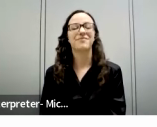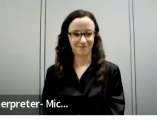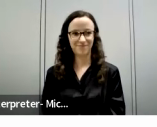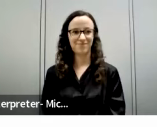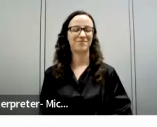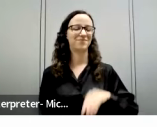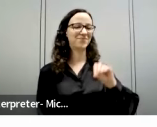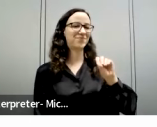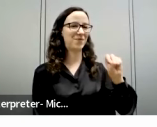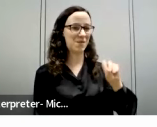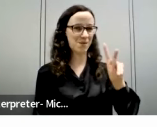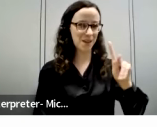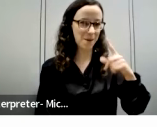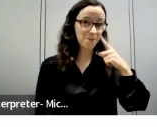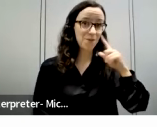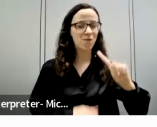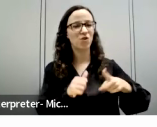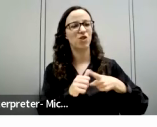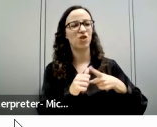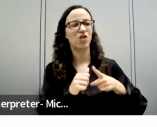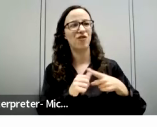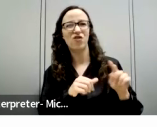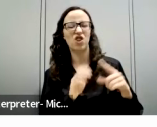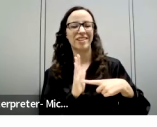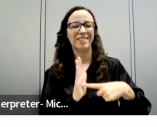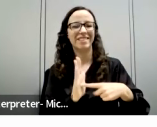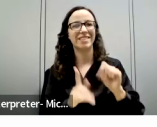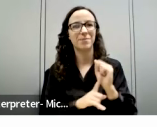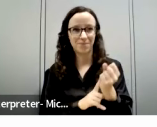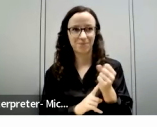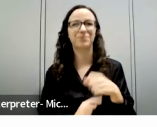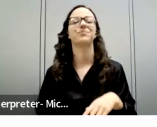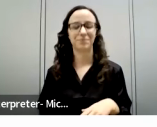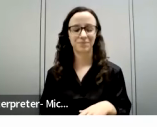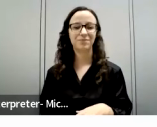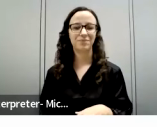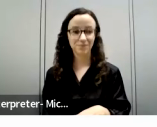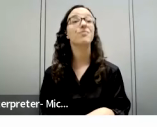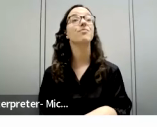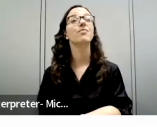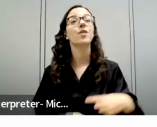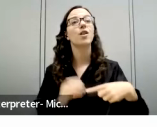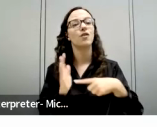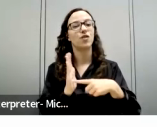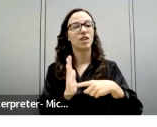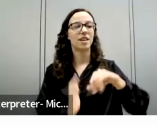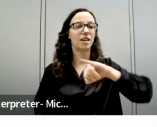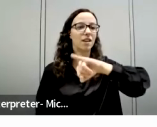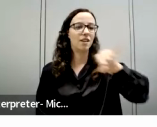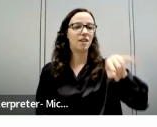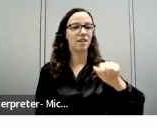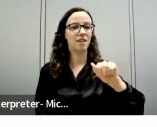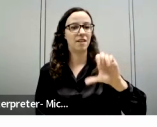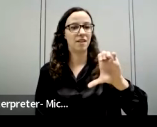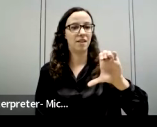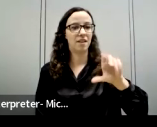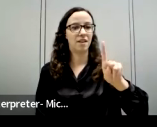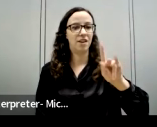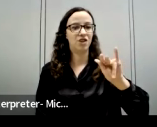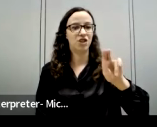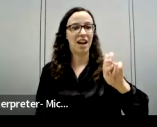Okay, so for the first scenario, I believe this is the one with Jackie. Yep. So let's say that Jackie wants to provide a handout with different